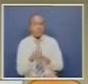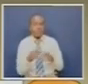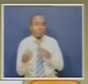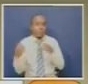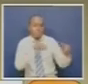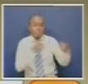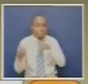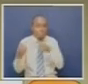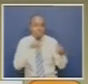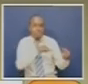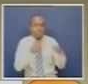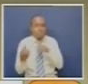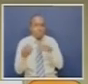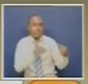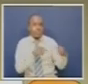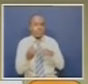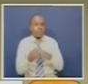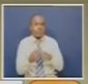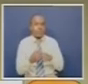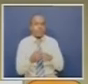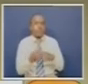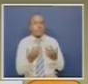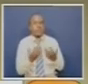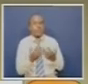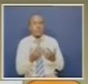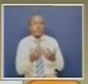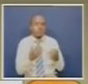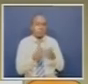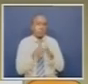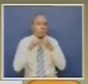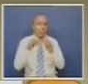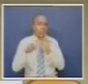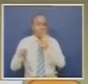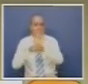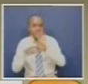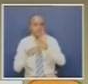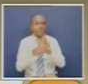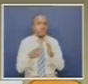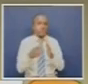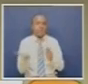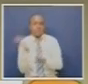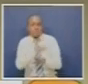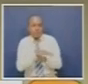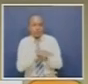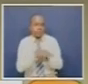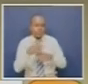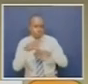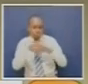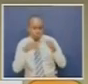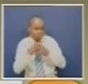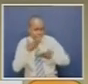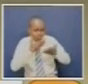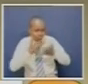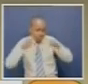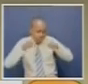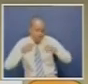Mm-hmm. At one moment, the gloves are removed, it becomes bare knuckled, mm-hmm. then they quickly come together again. They're thinking about